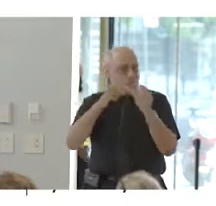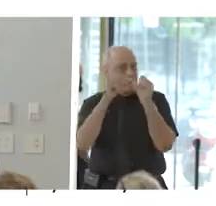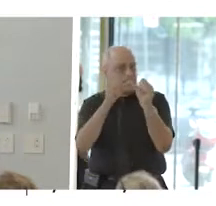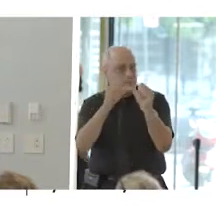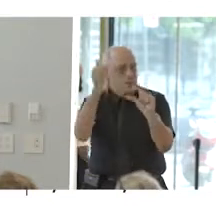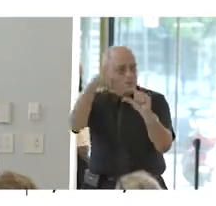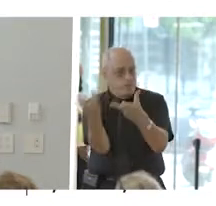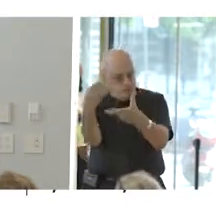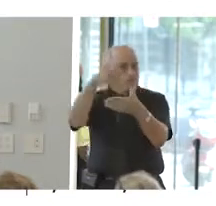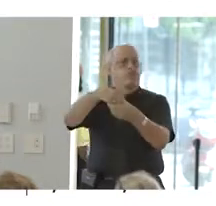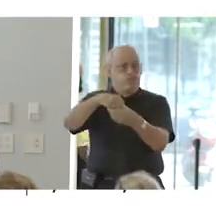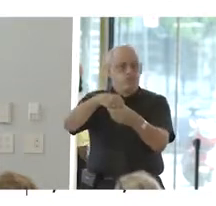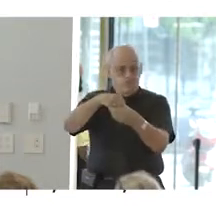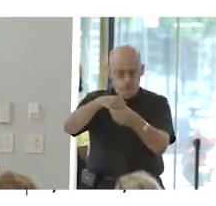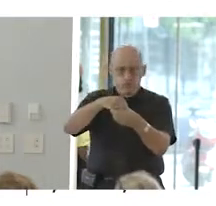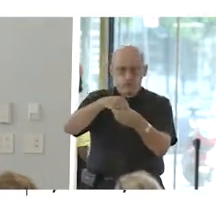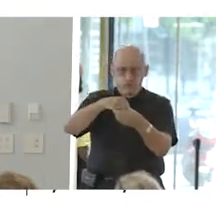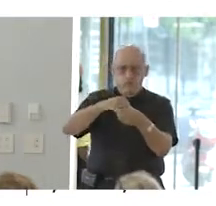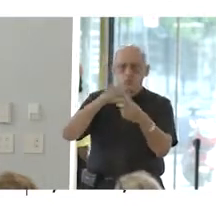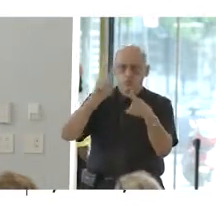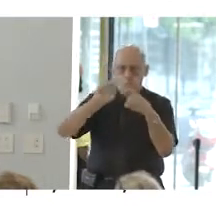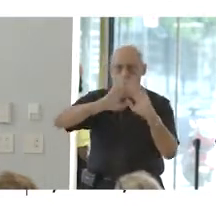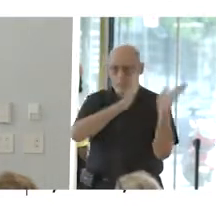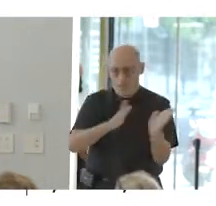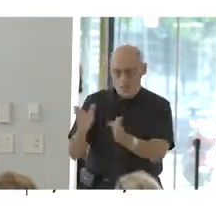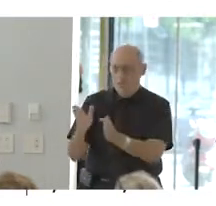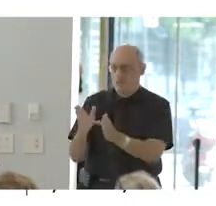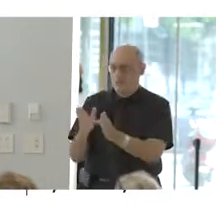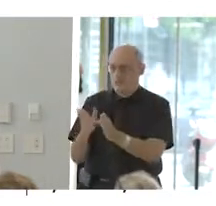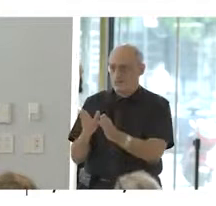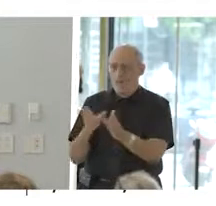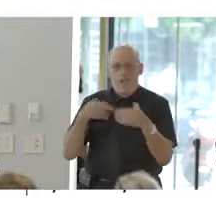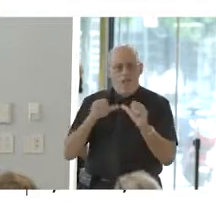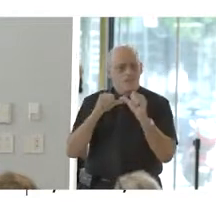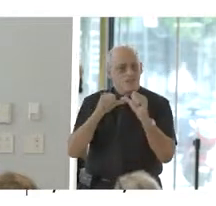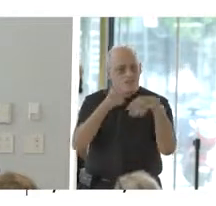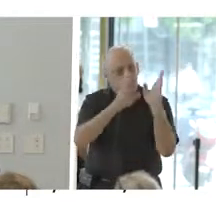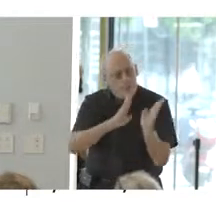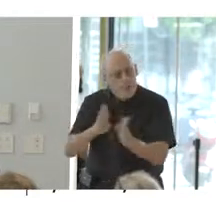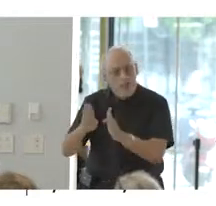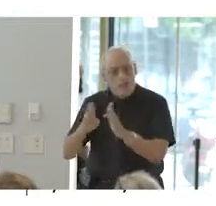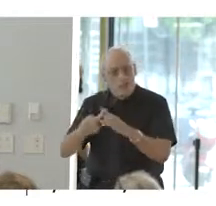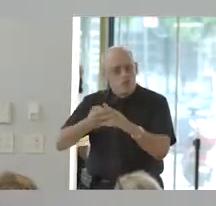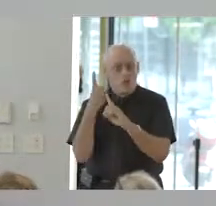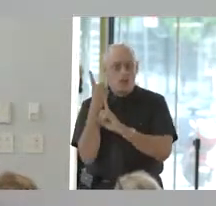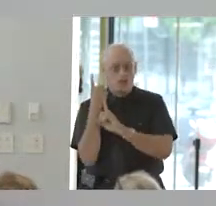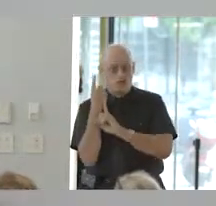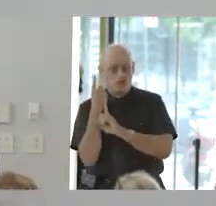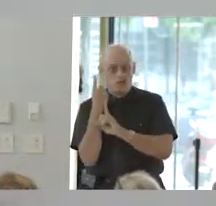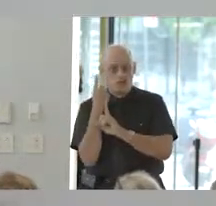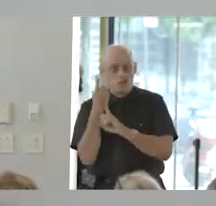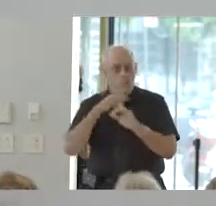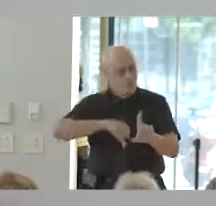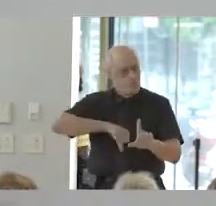sustainability into our plans. We have a sustainability plan that was launched last year that we're